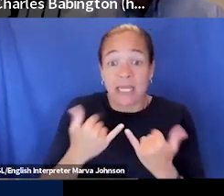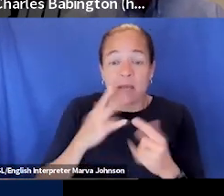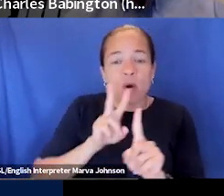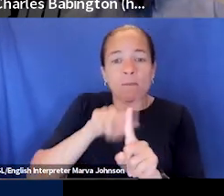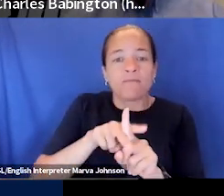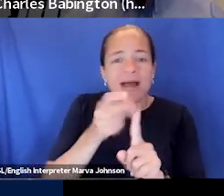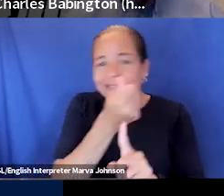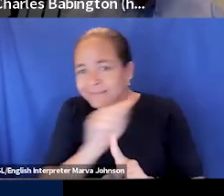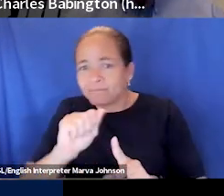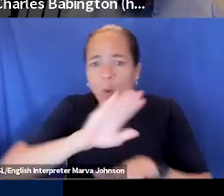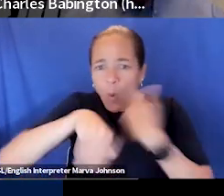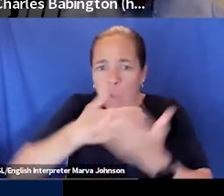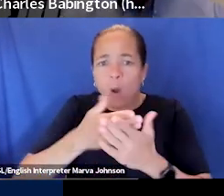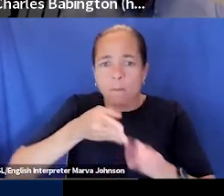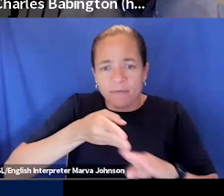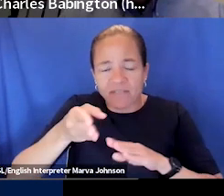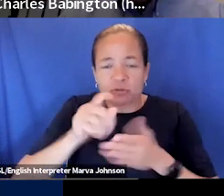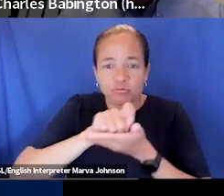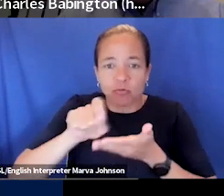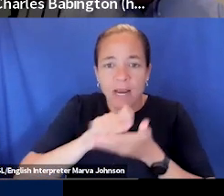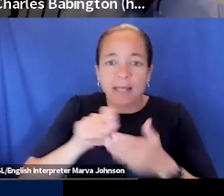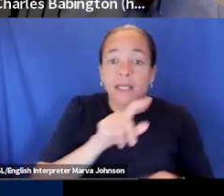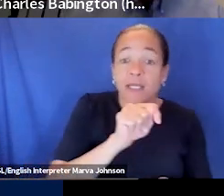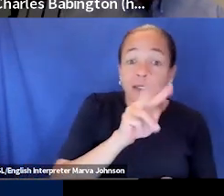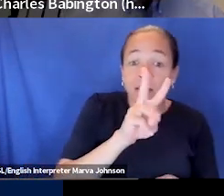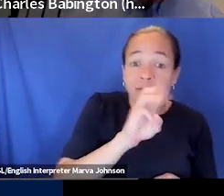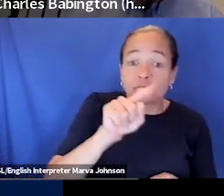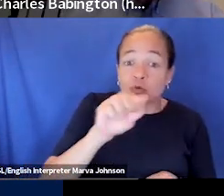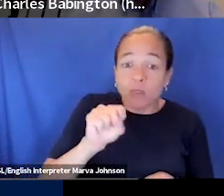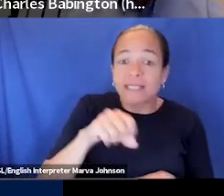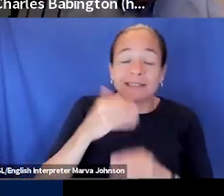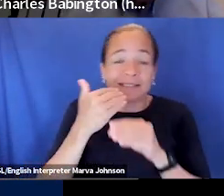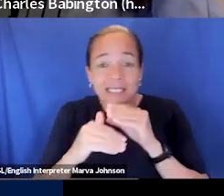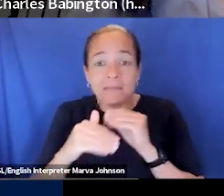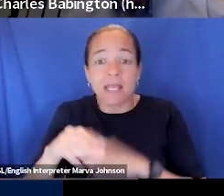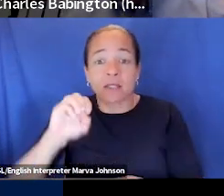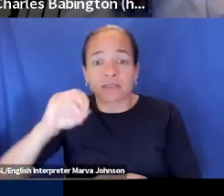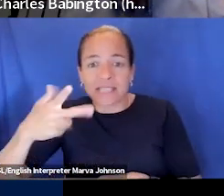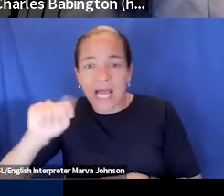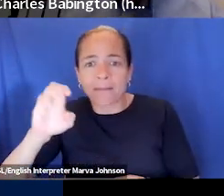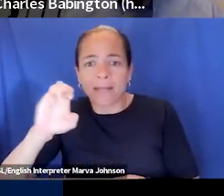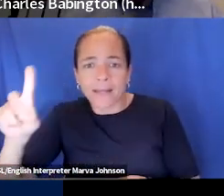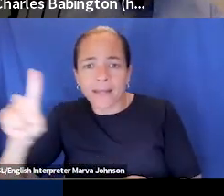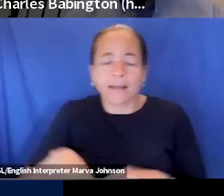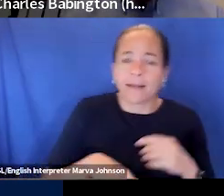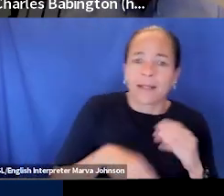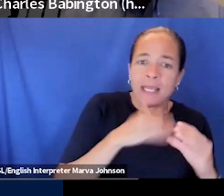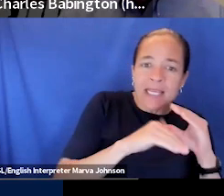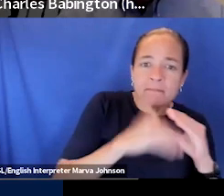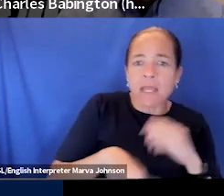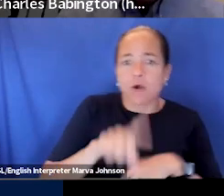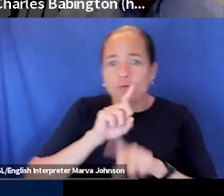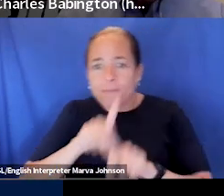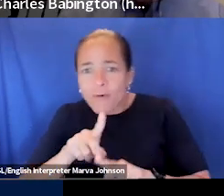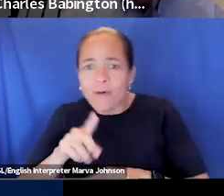writing, be it from tweets to emails to op-eds to memos to reports to letters. So this will apply